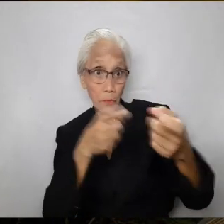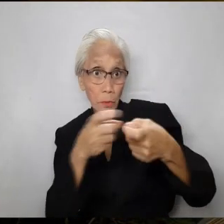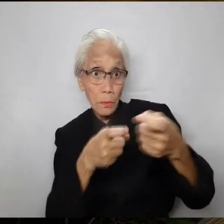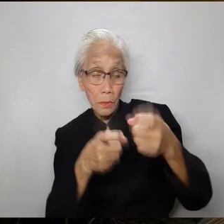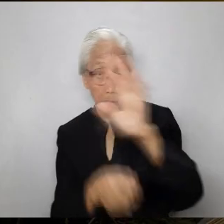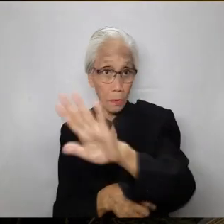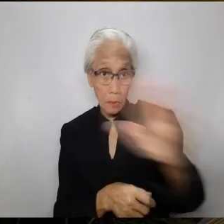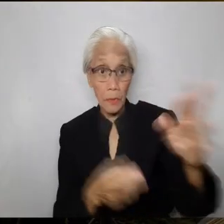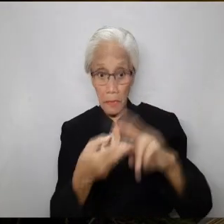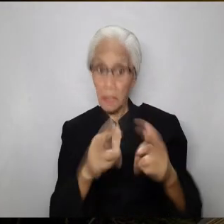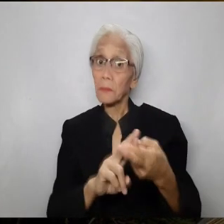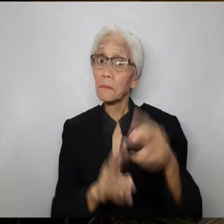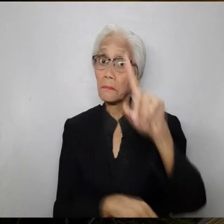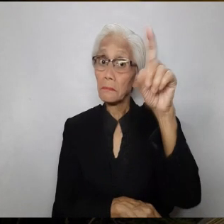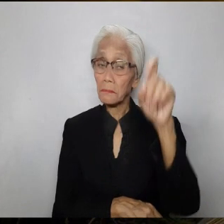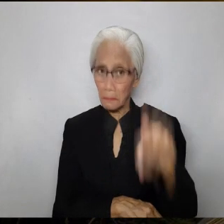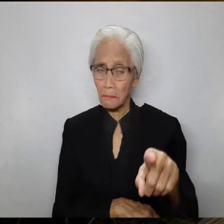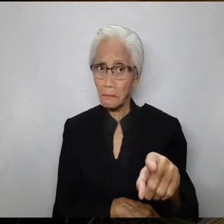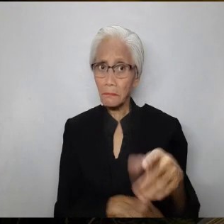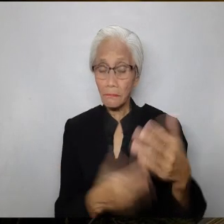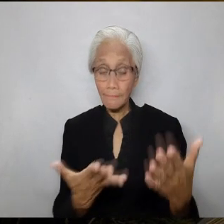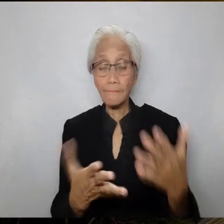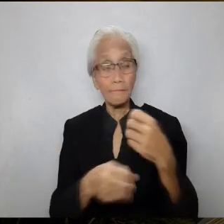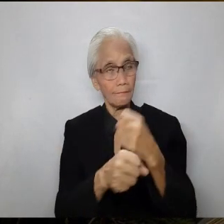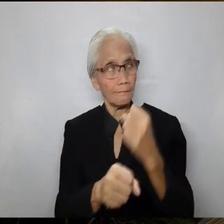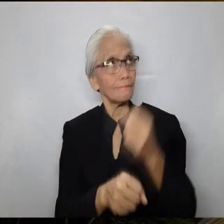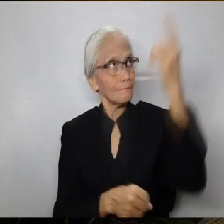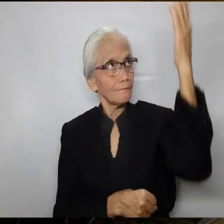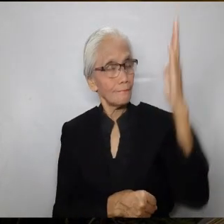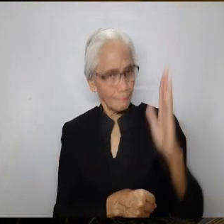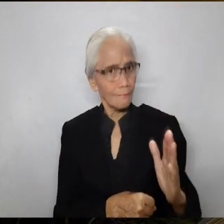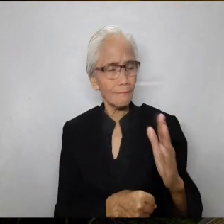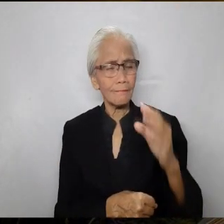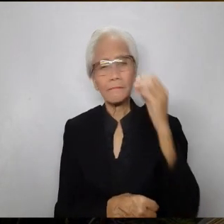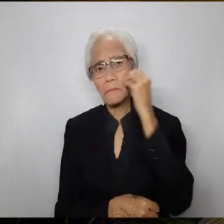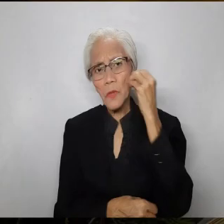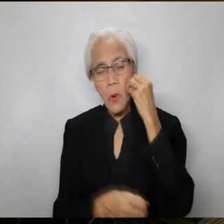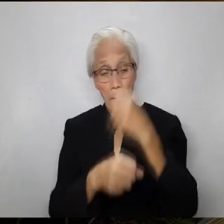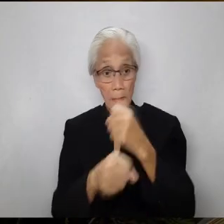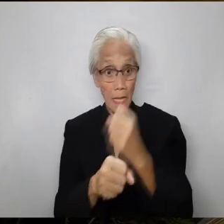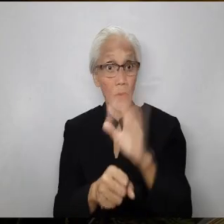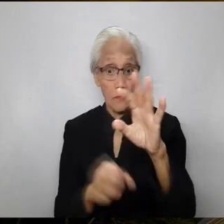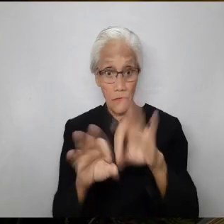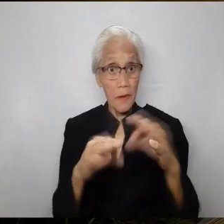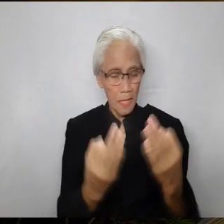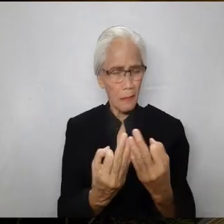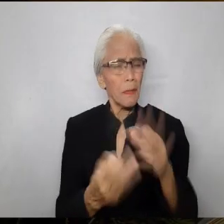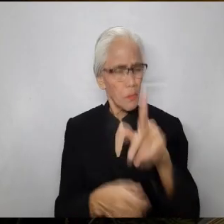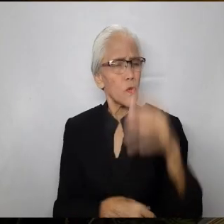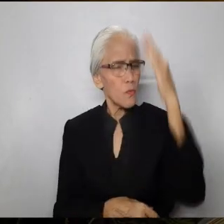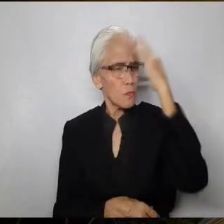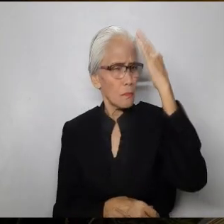God rule your relationships? Making God as the chief homemaker of your marriage and family